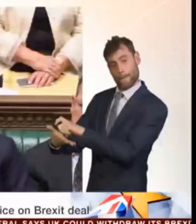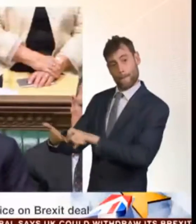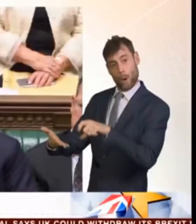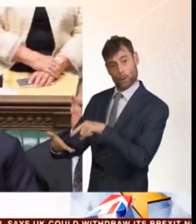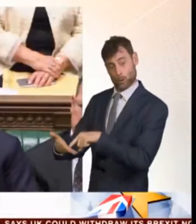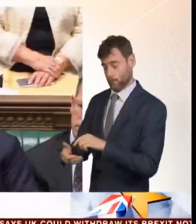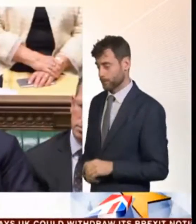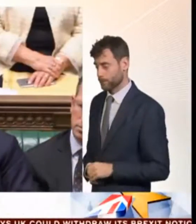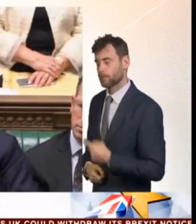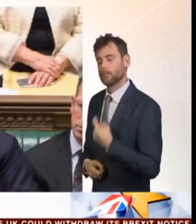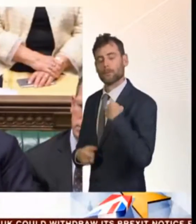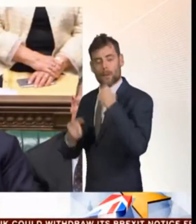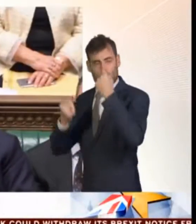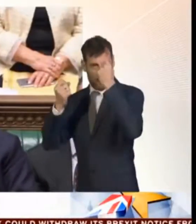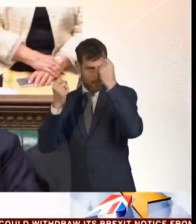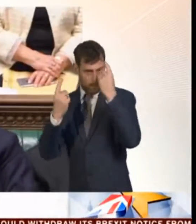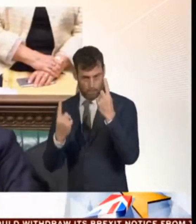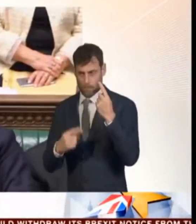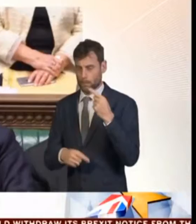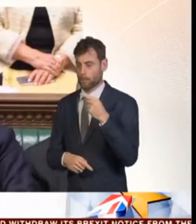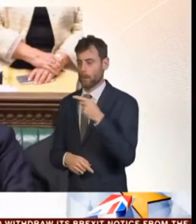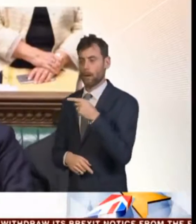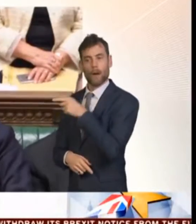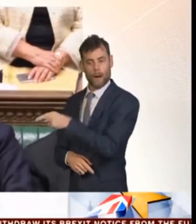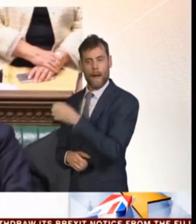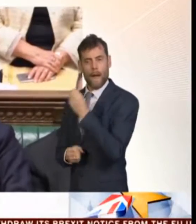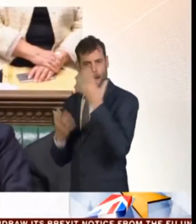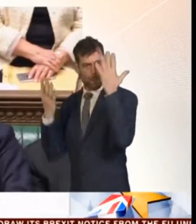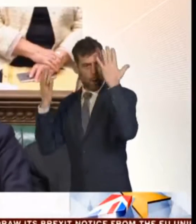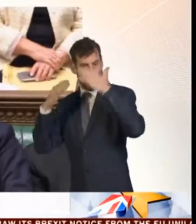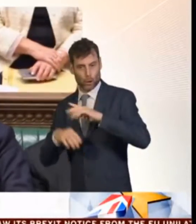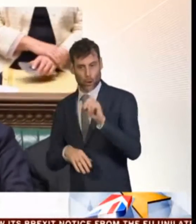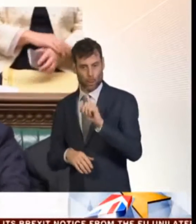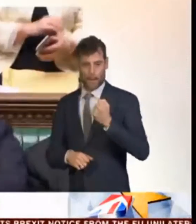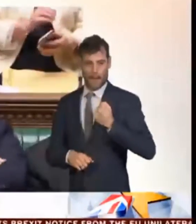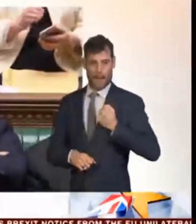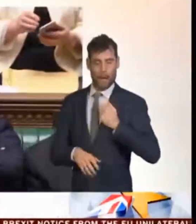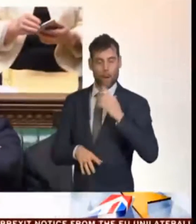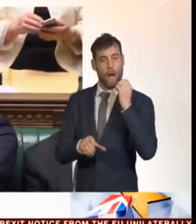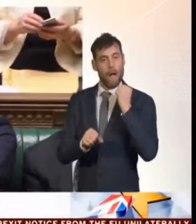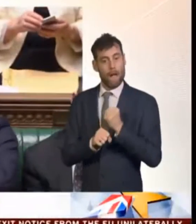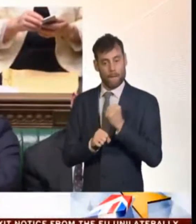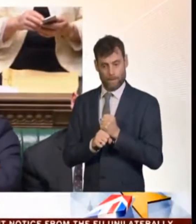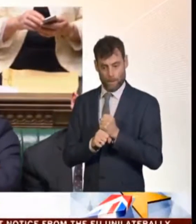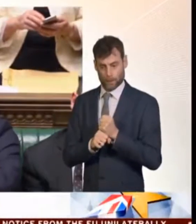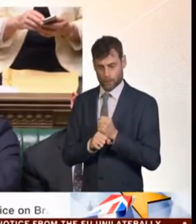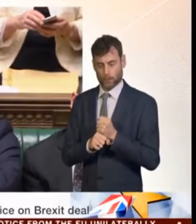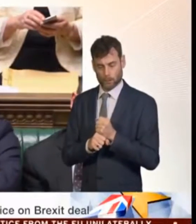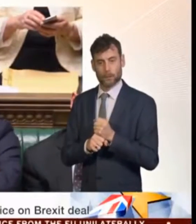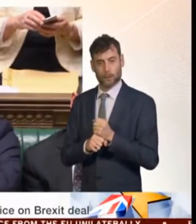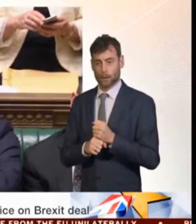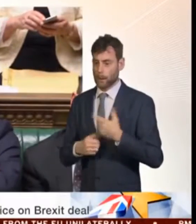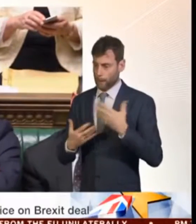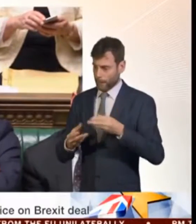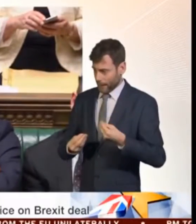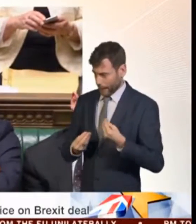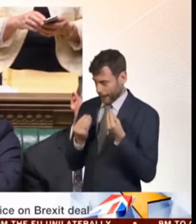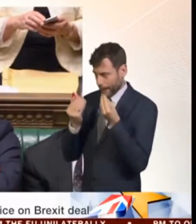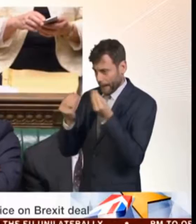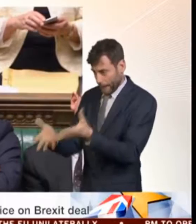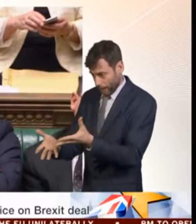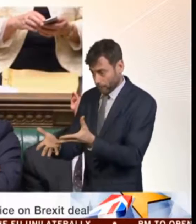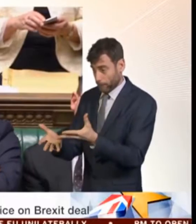that concerns have been raised as to whether the government's response meets the terms and spirit of the motion agreed on the 13th of